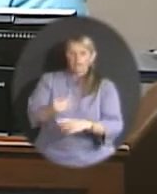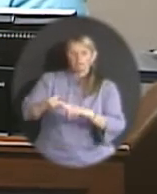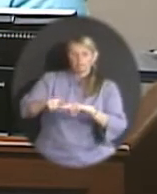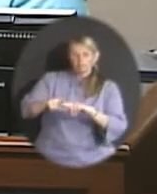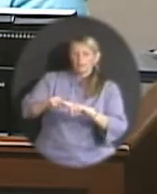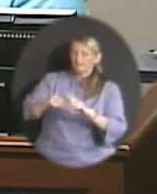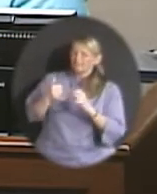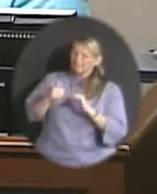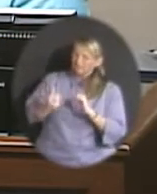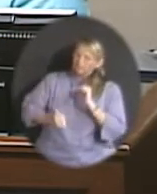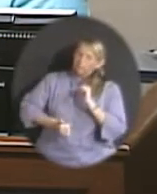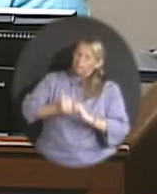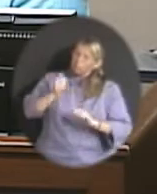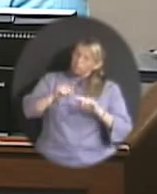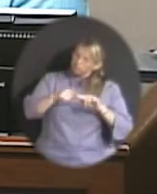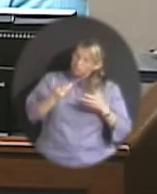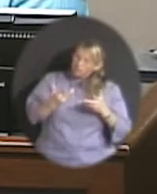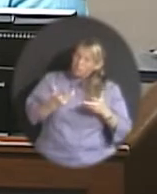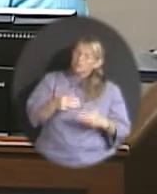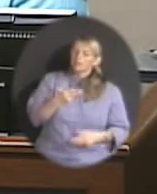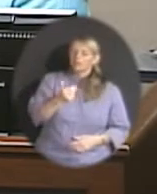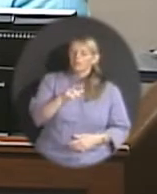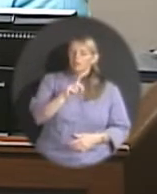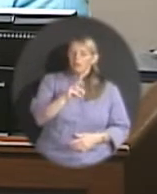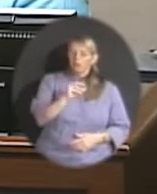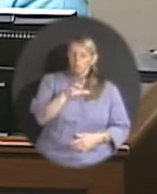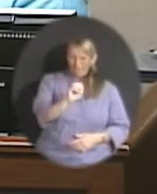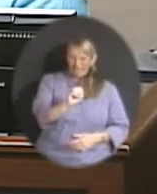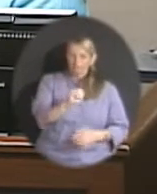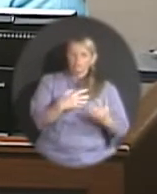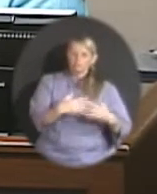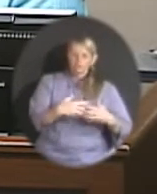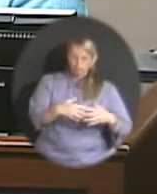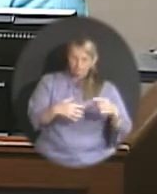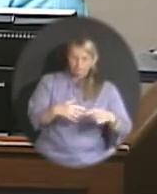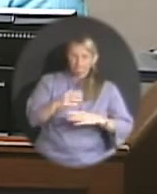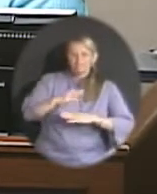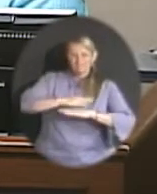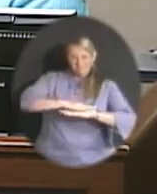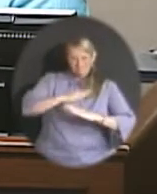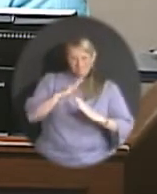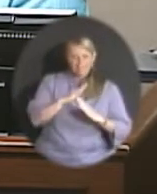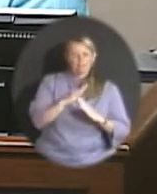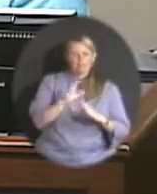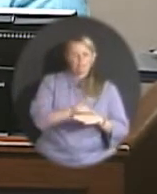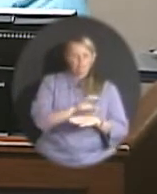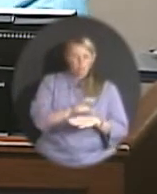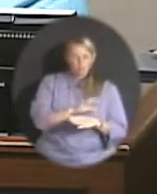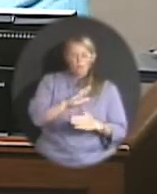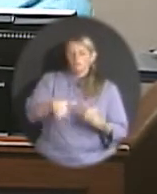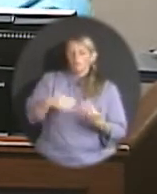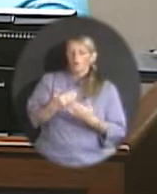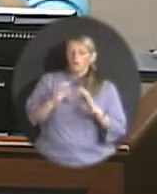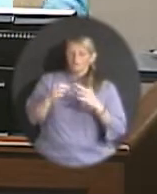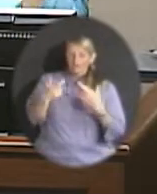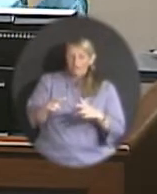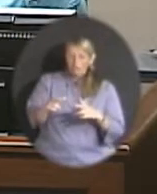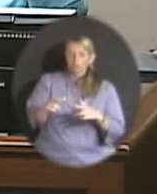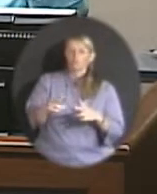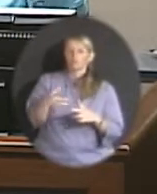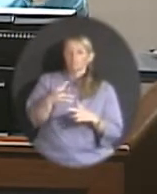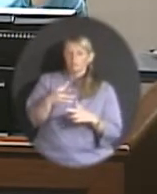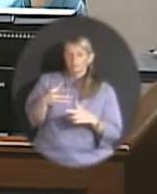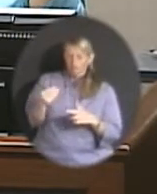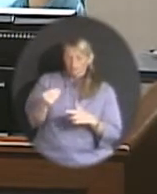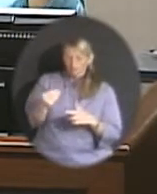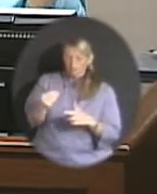is a hardwired machine. So all of the classrooms, the teachers' machines are all hardwired because they're into the